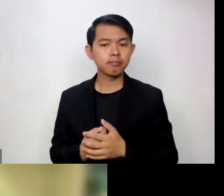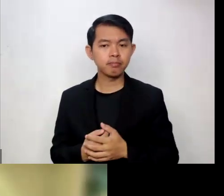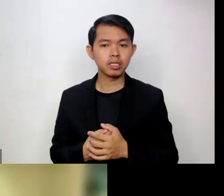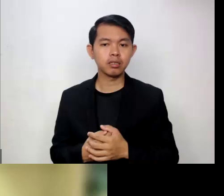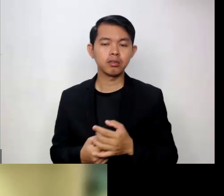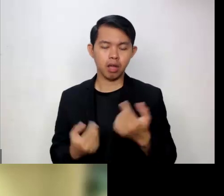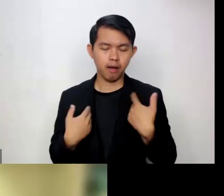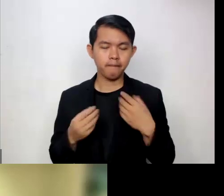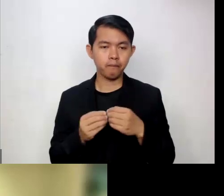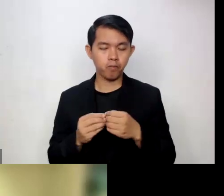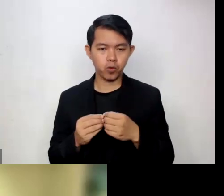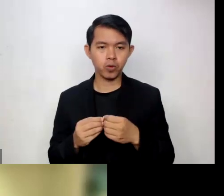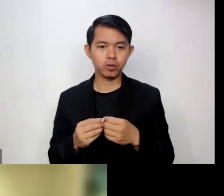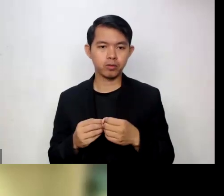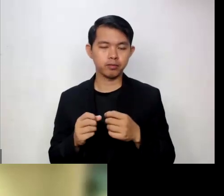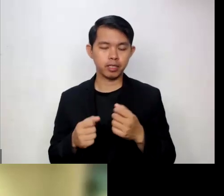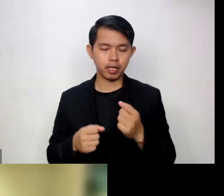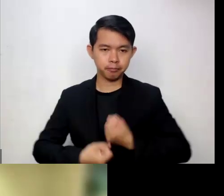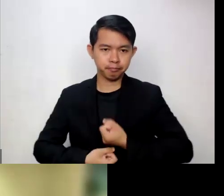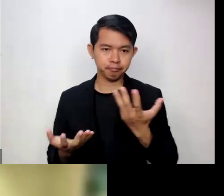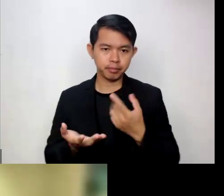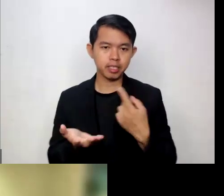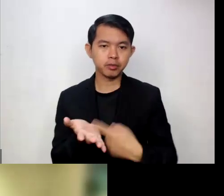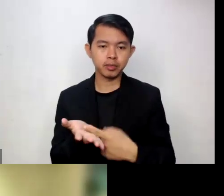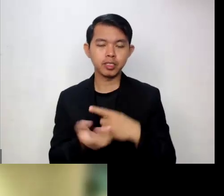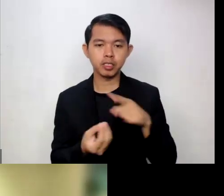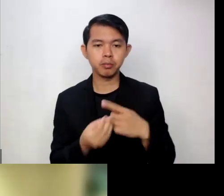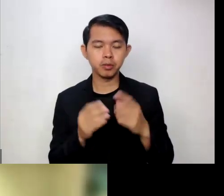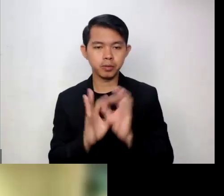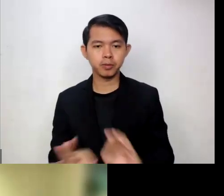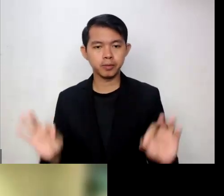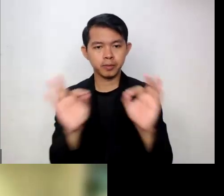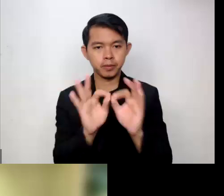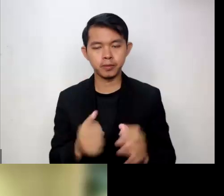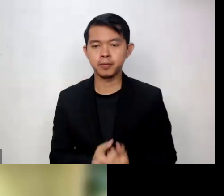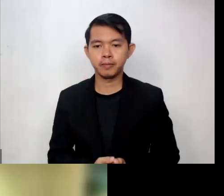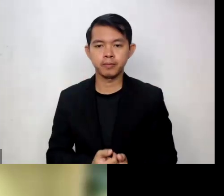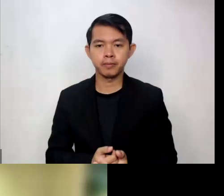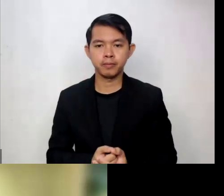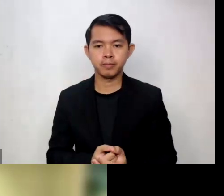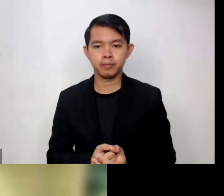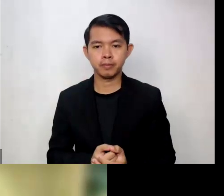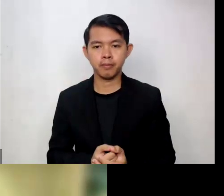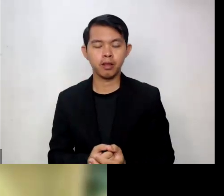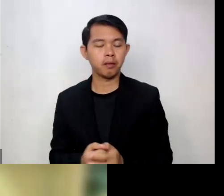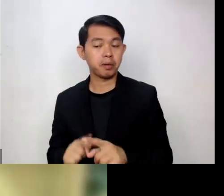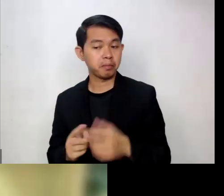tayo to talk about things that are important to us and may not be important to